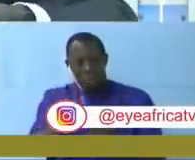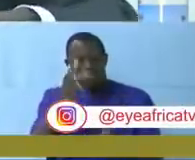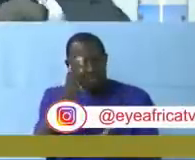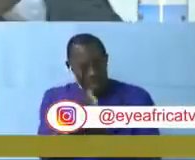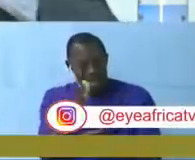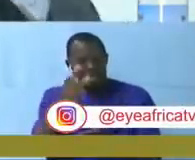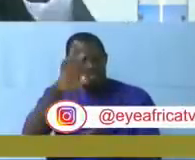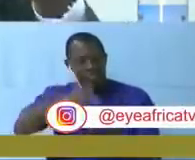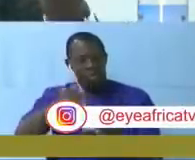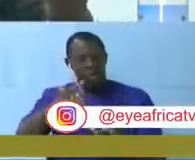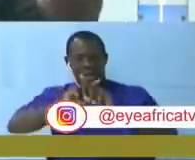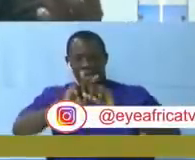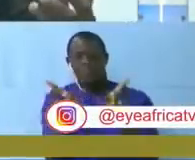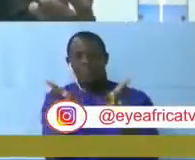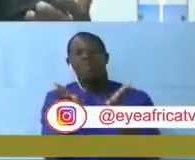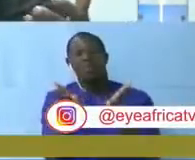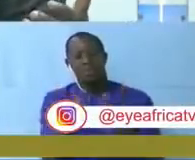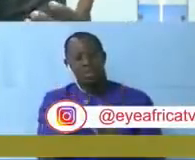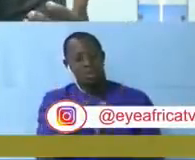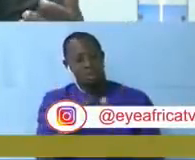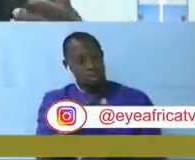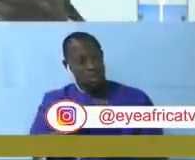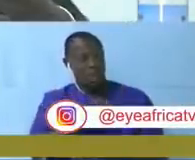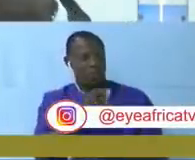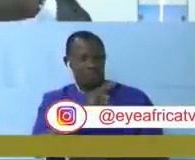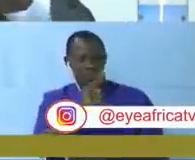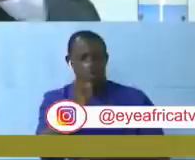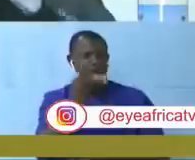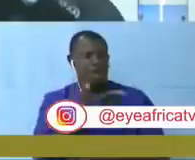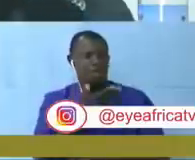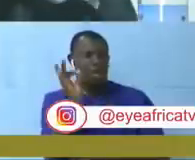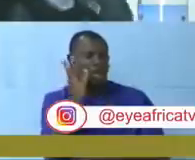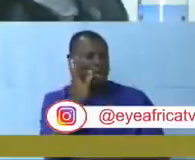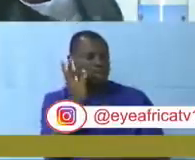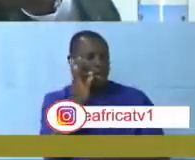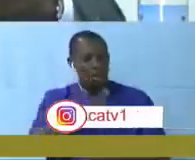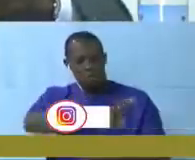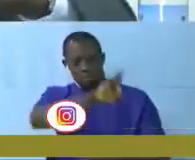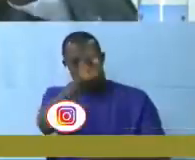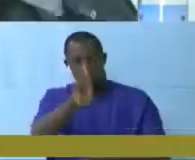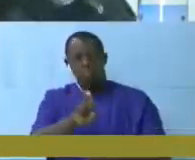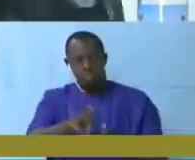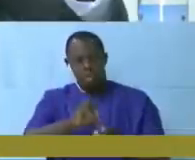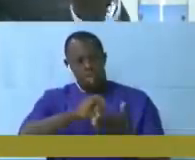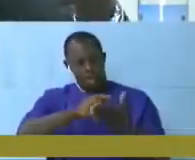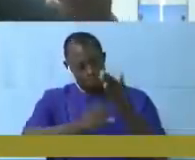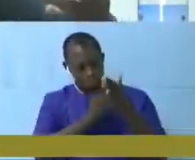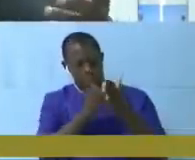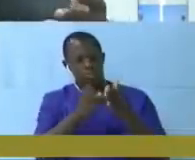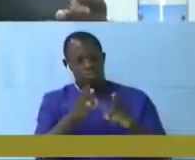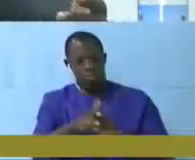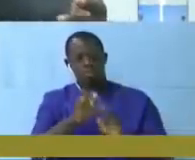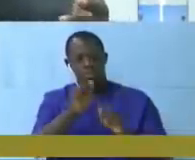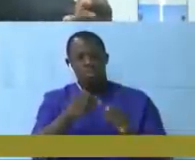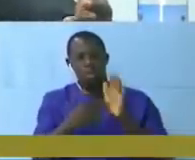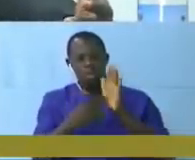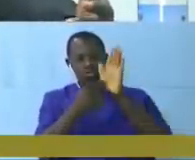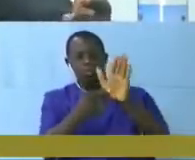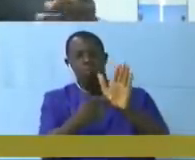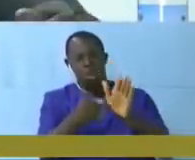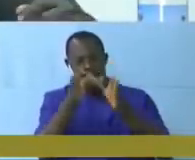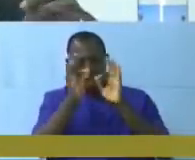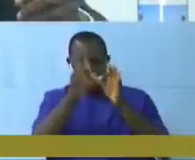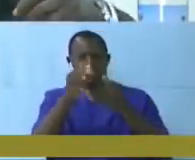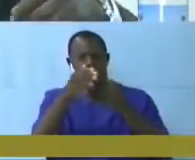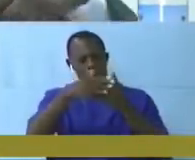different. But I don't have an answer to this question. Our investigations would perhaps shed more light